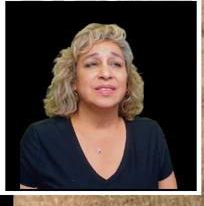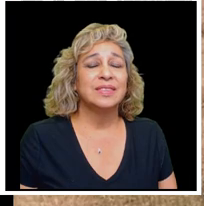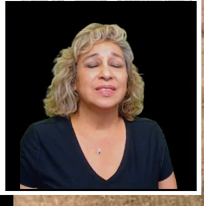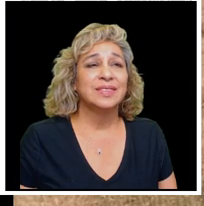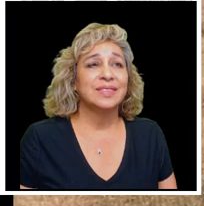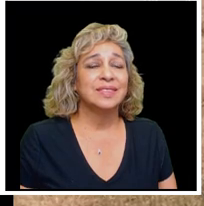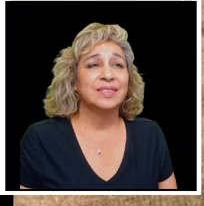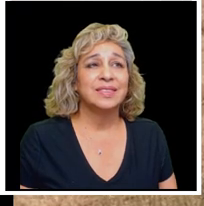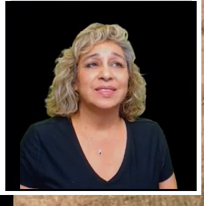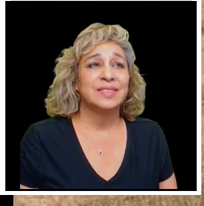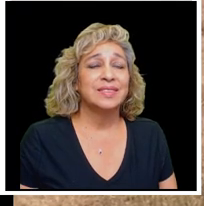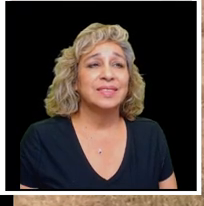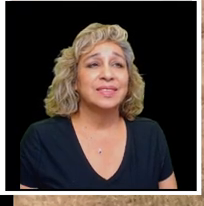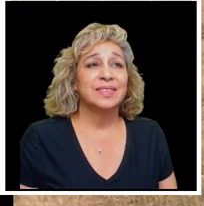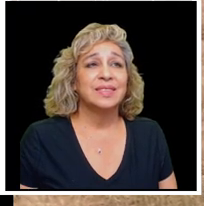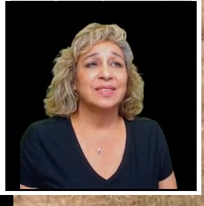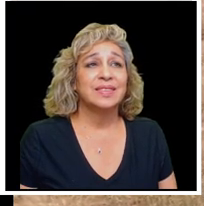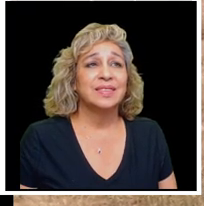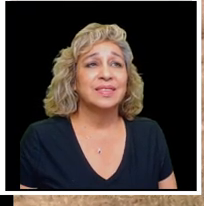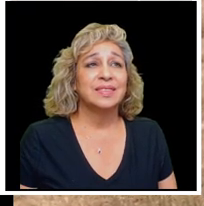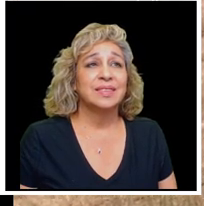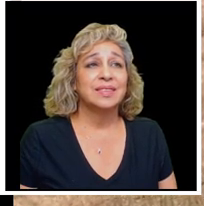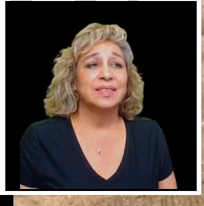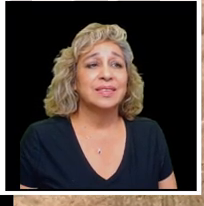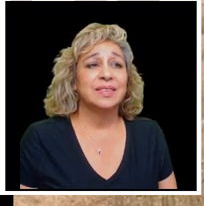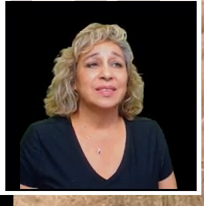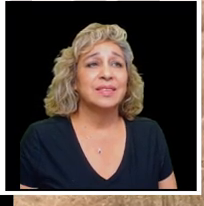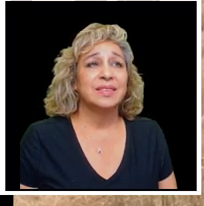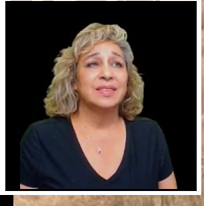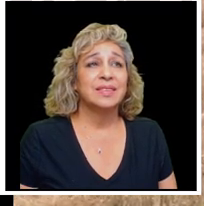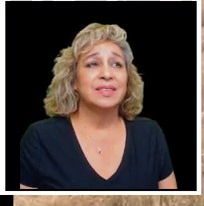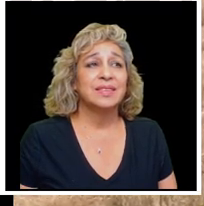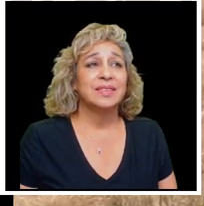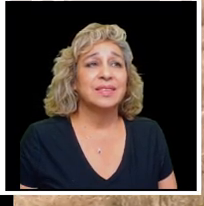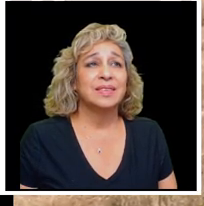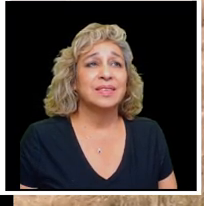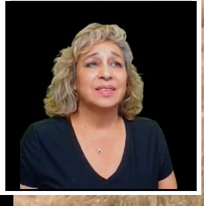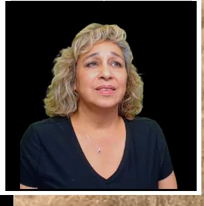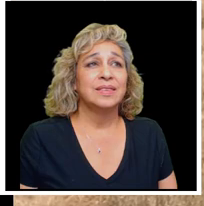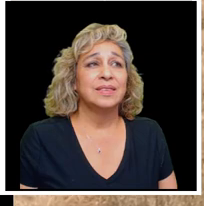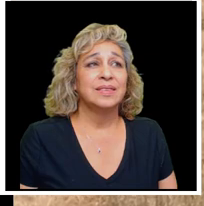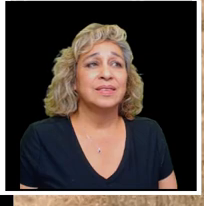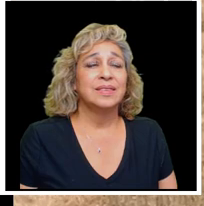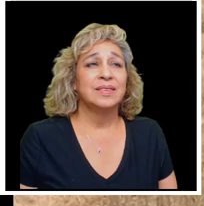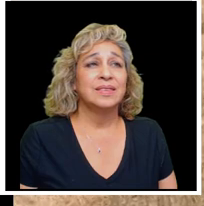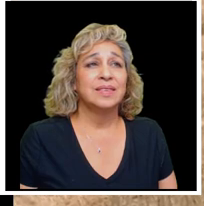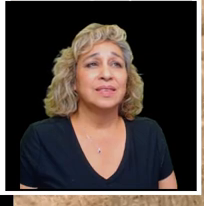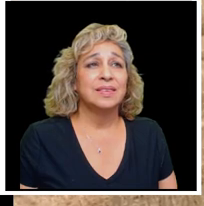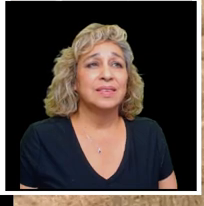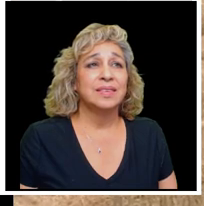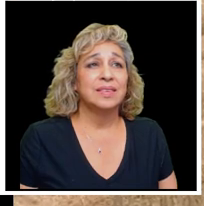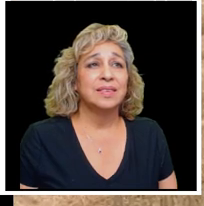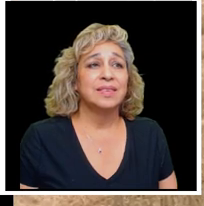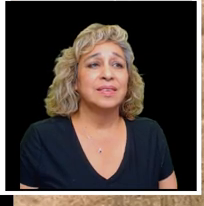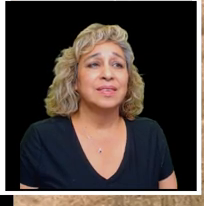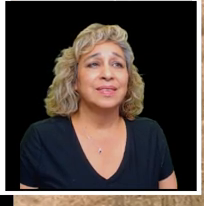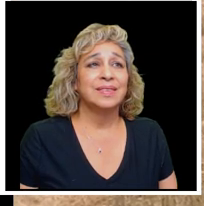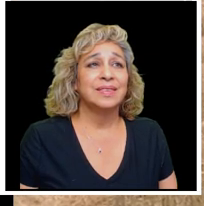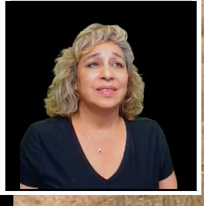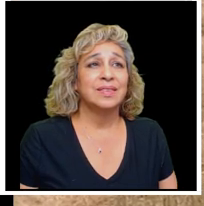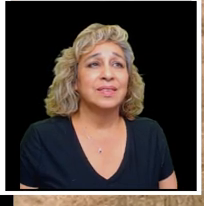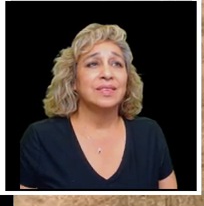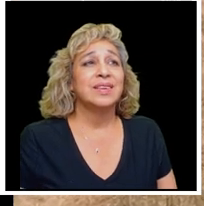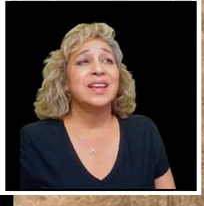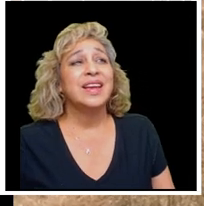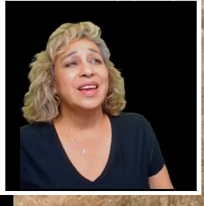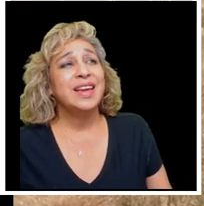noise hirato is resumed voice mr. Rene yo biggie